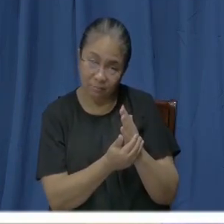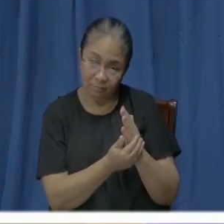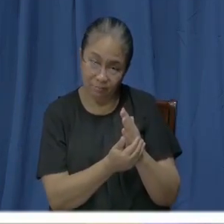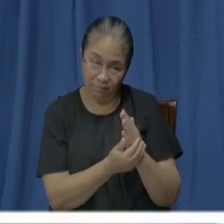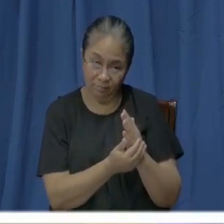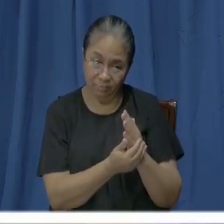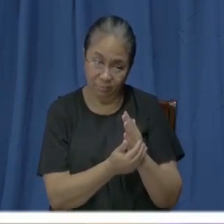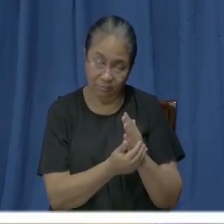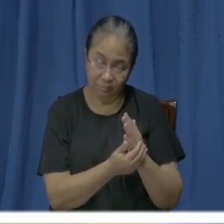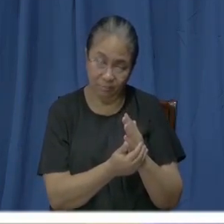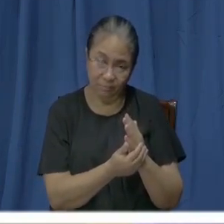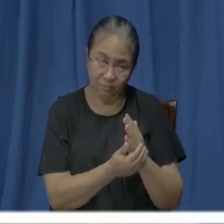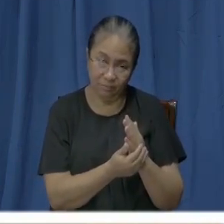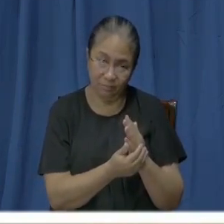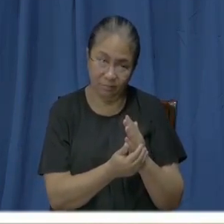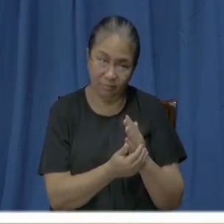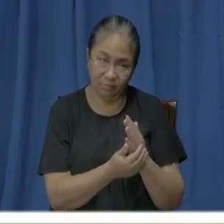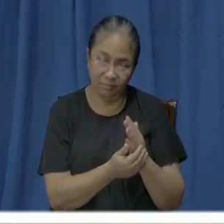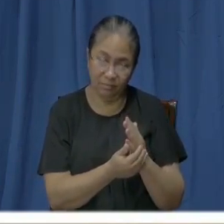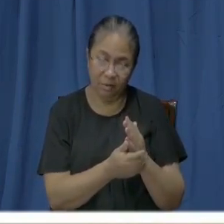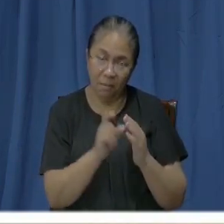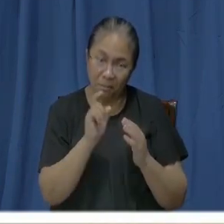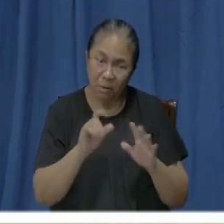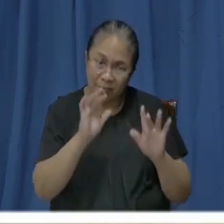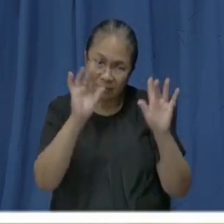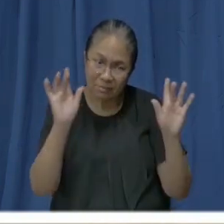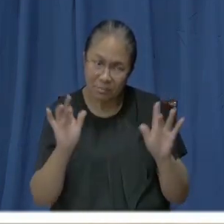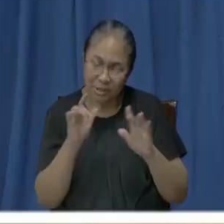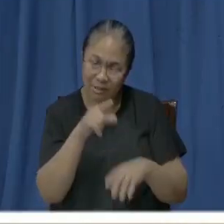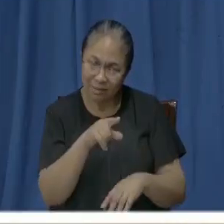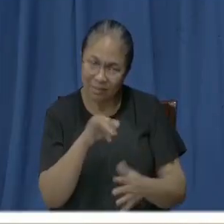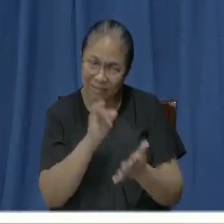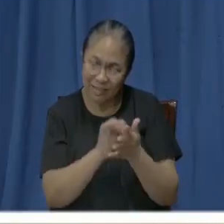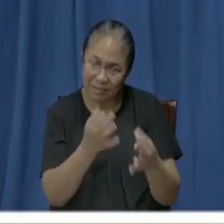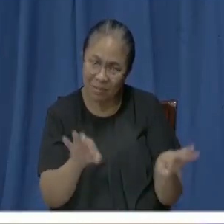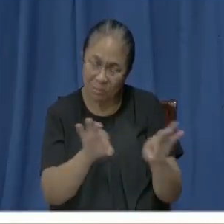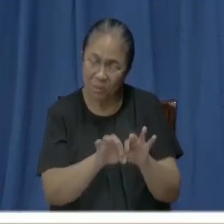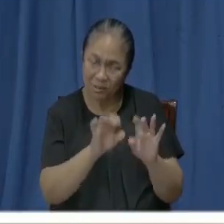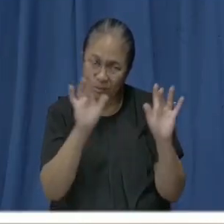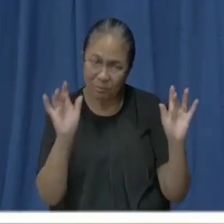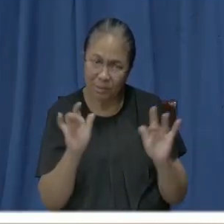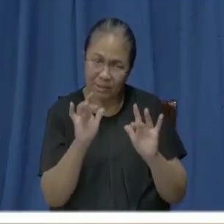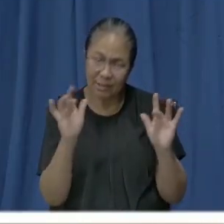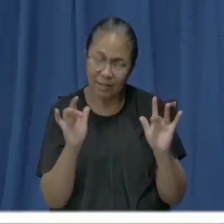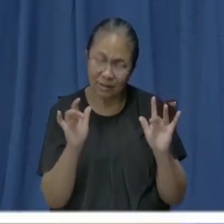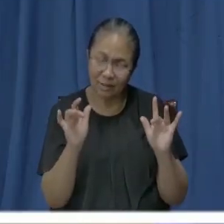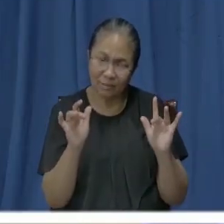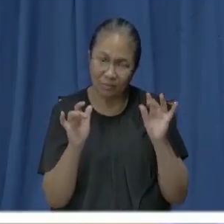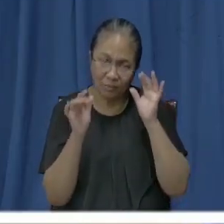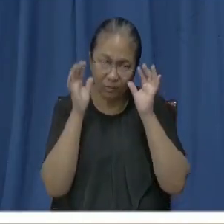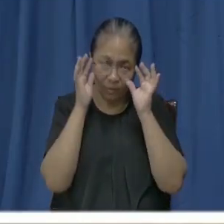mercy really that important? And if it is, dare to break